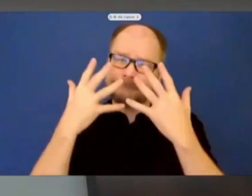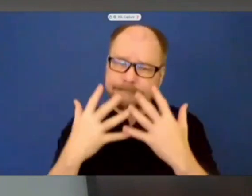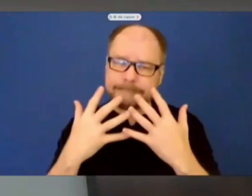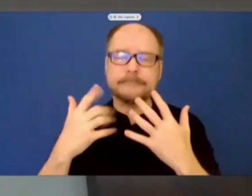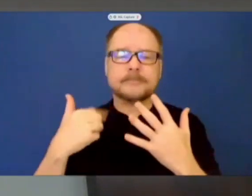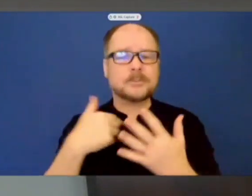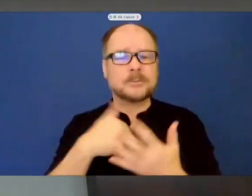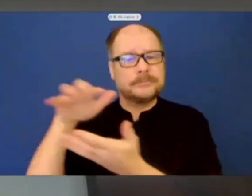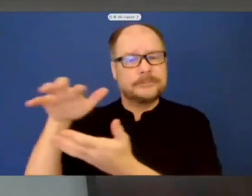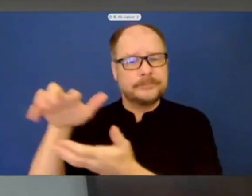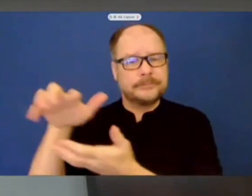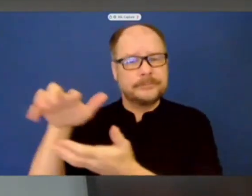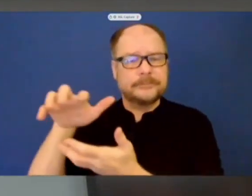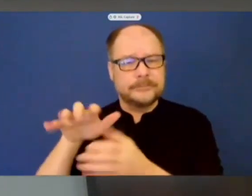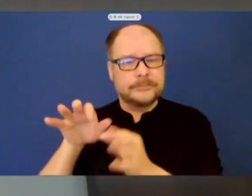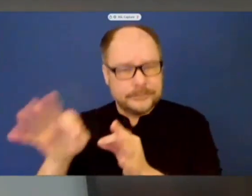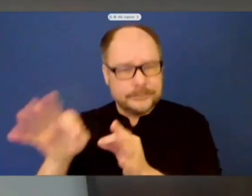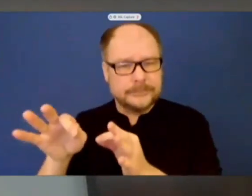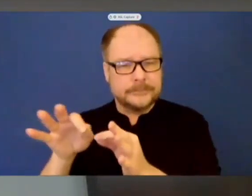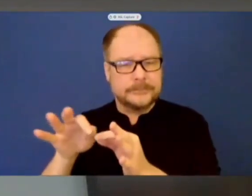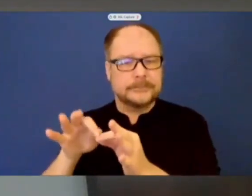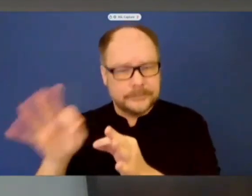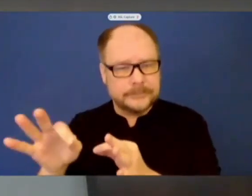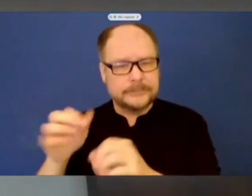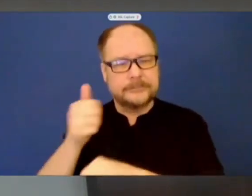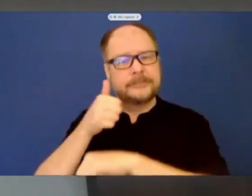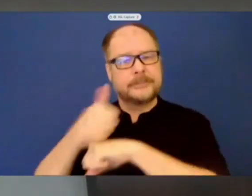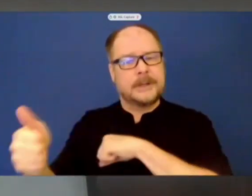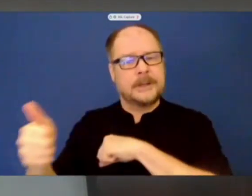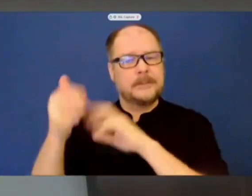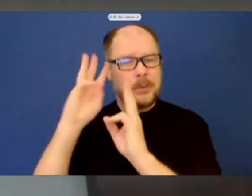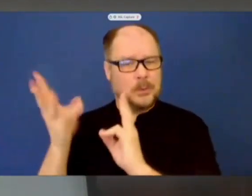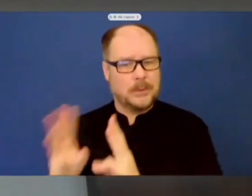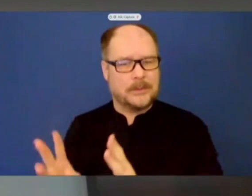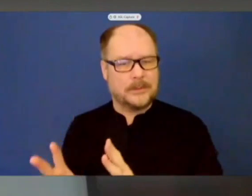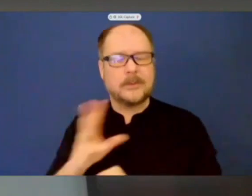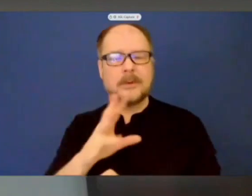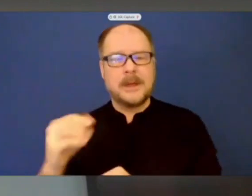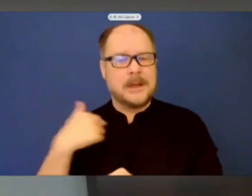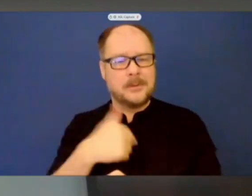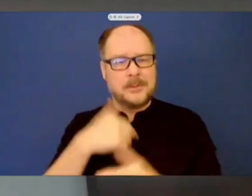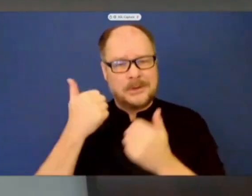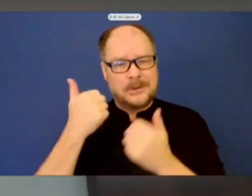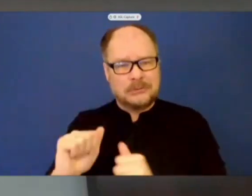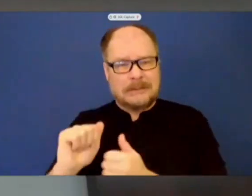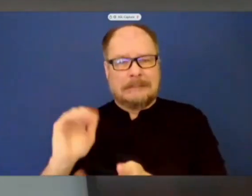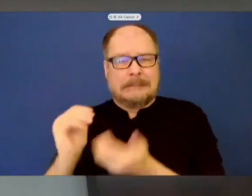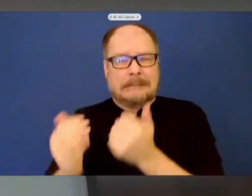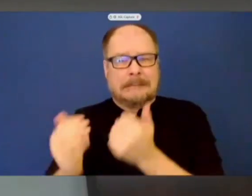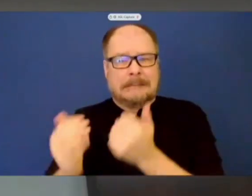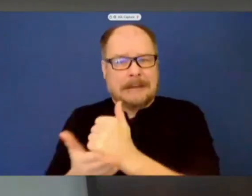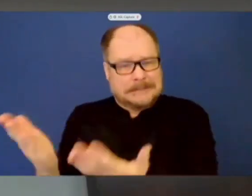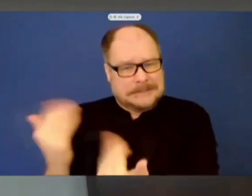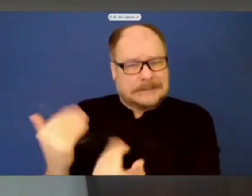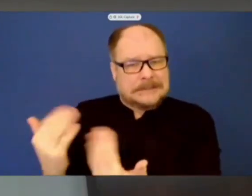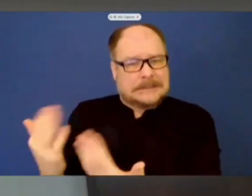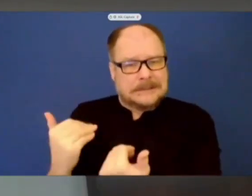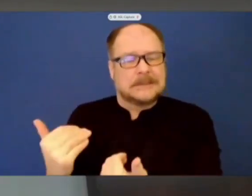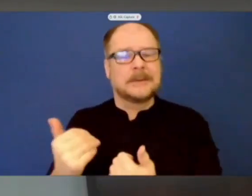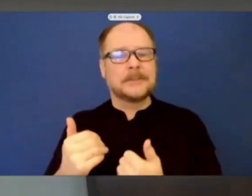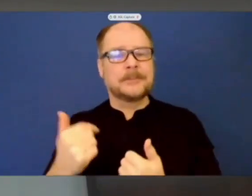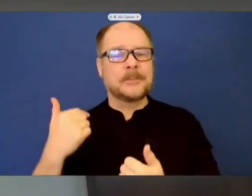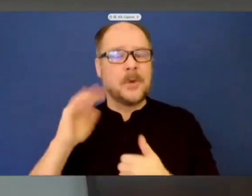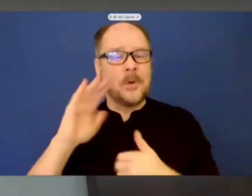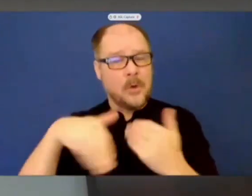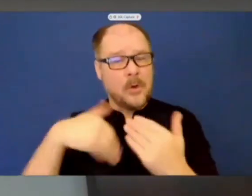vaccine shipments due to inclement weather and are doing our best to minimize disruptions to the extent possible. We did reschedule all